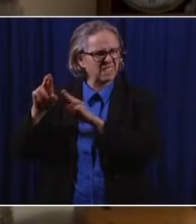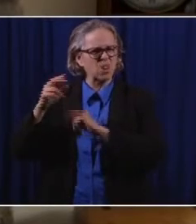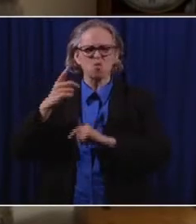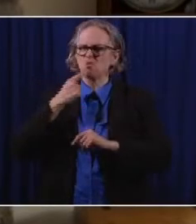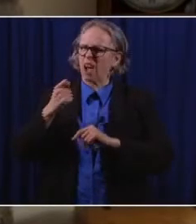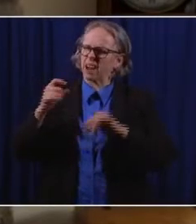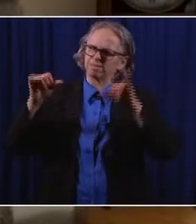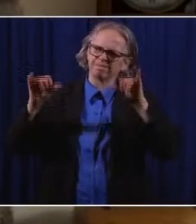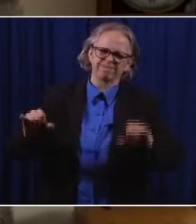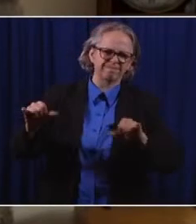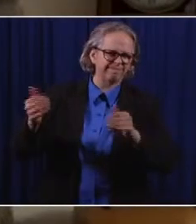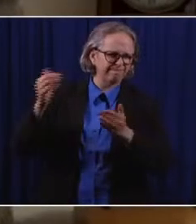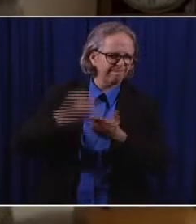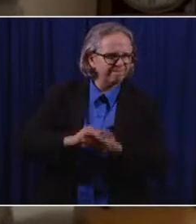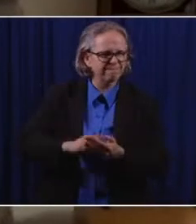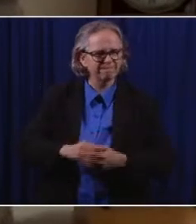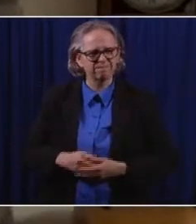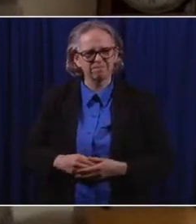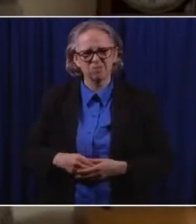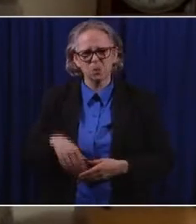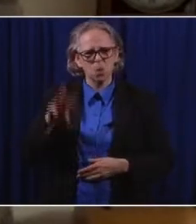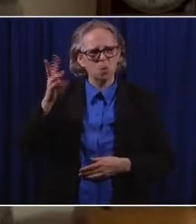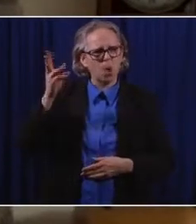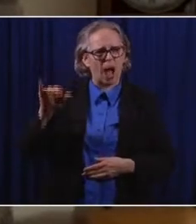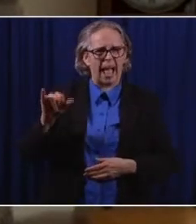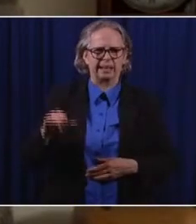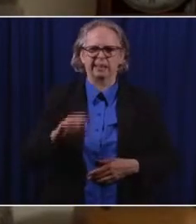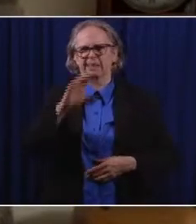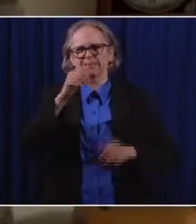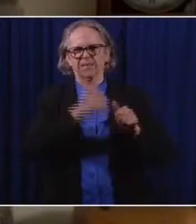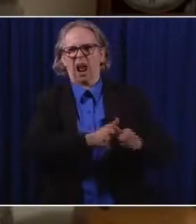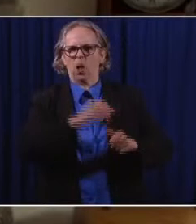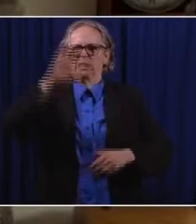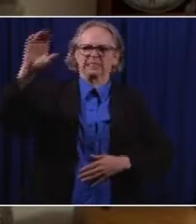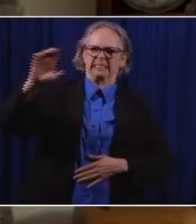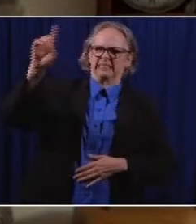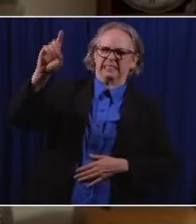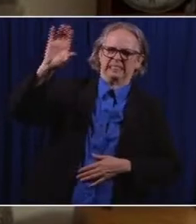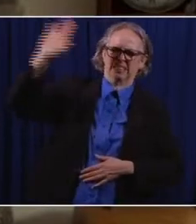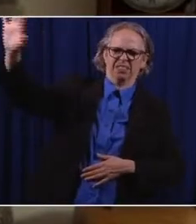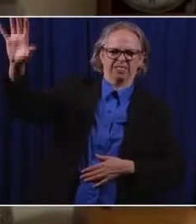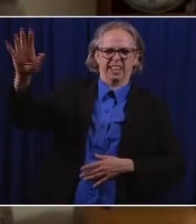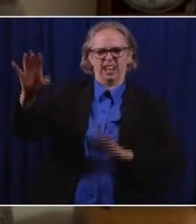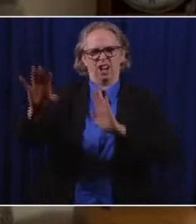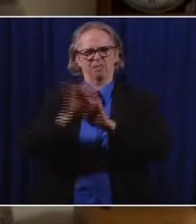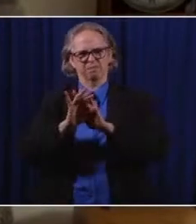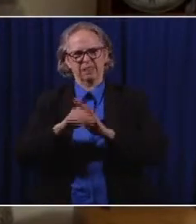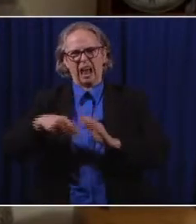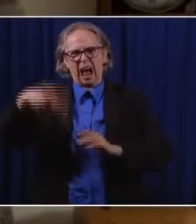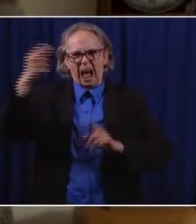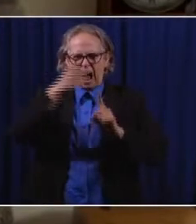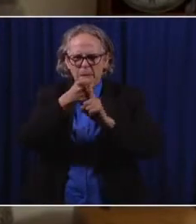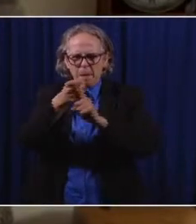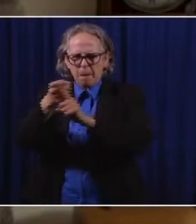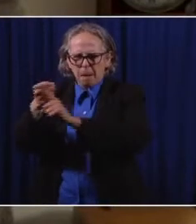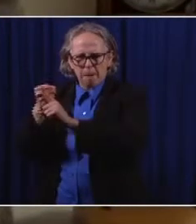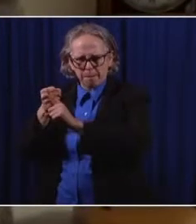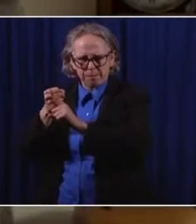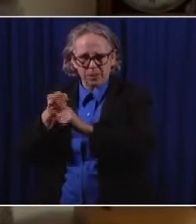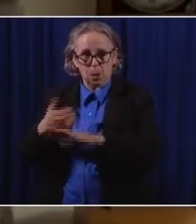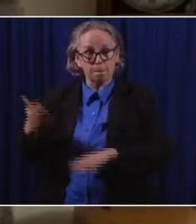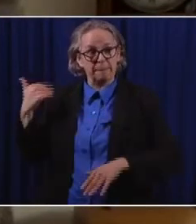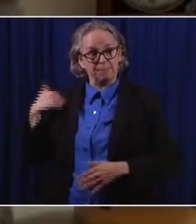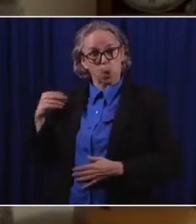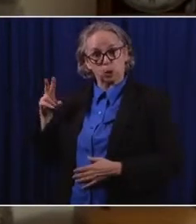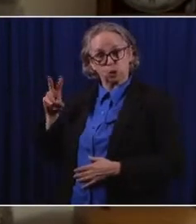They met the CDC's threshold for high incidence. Mercer County's cases per capita have increased from 206 on September 8th